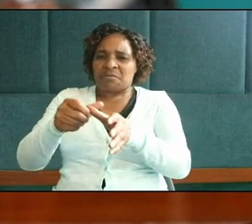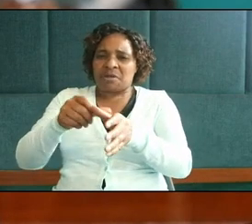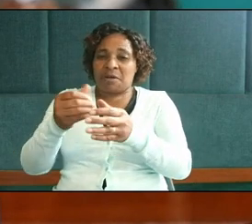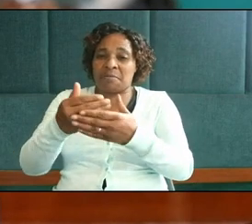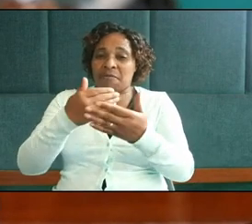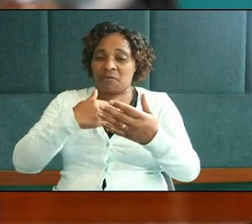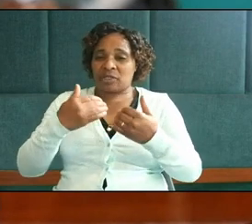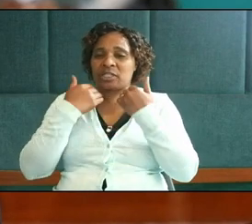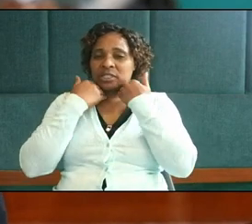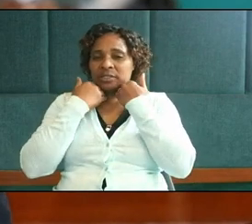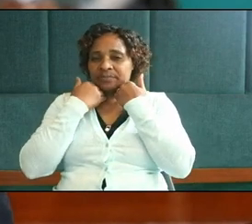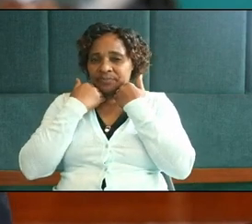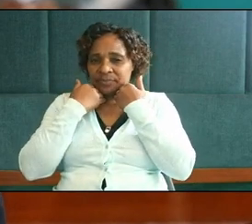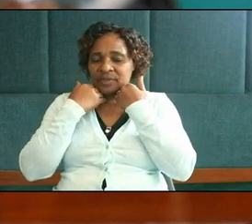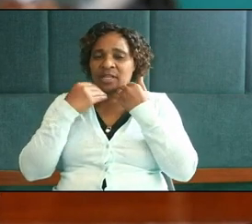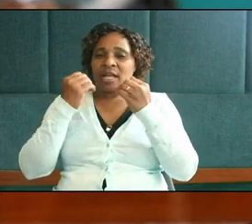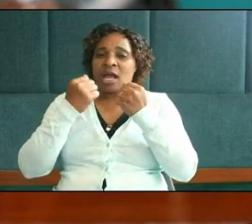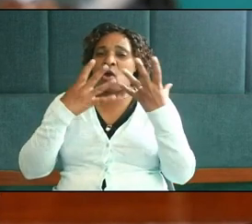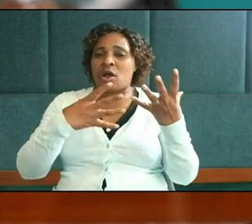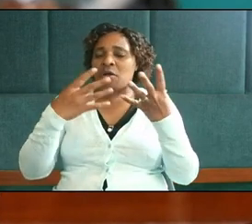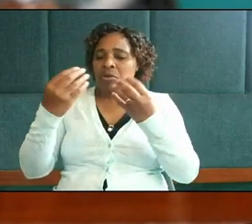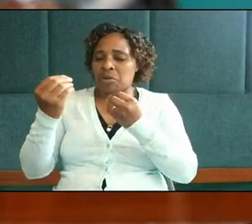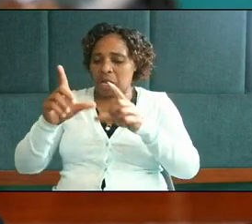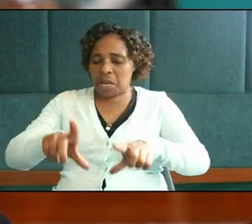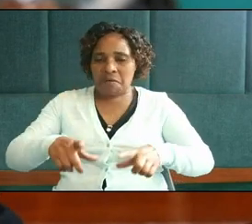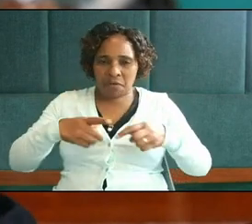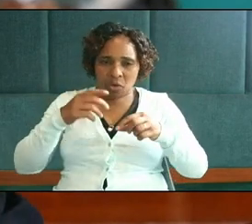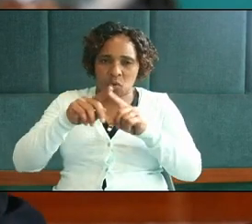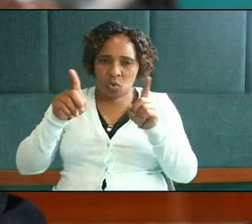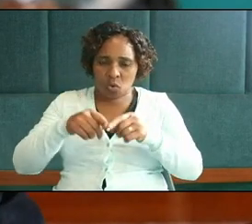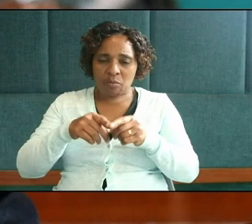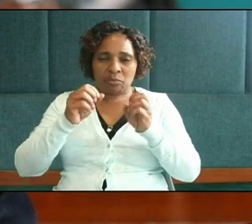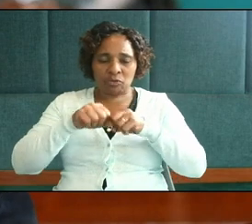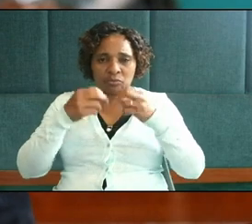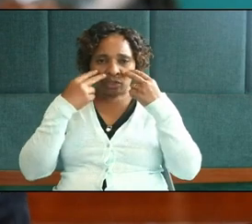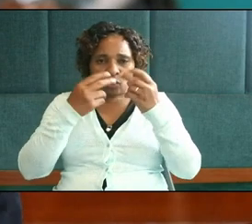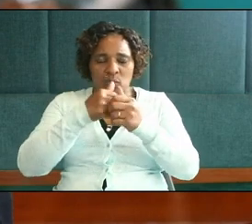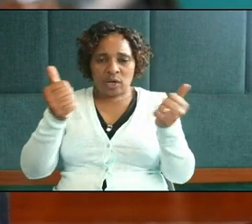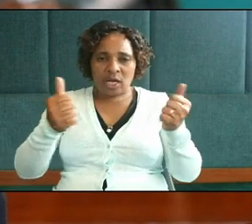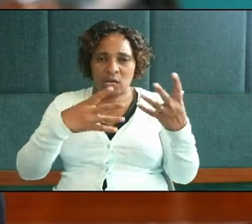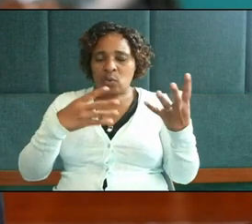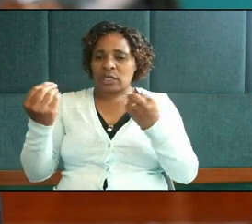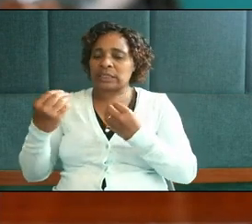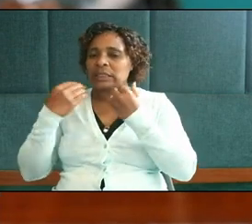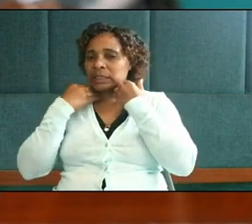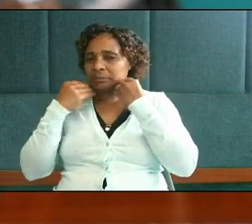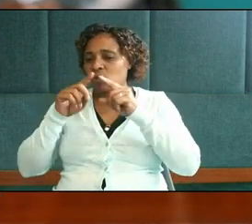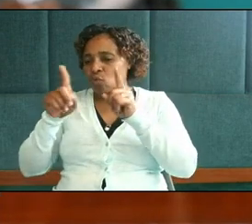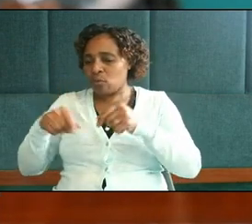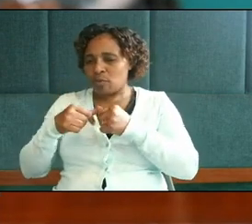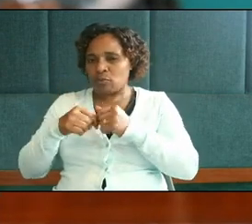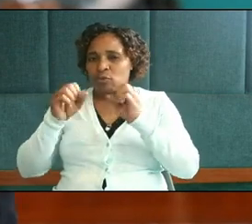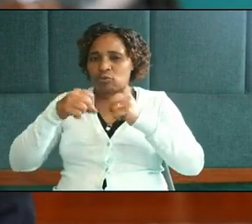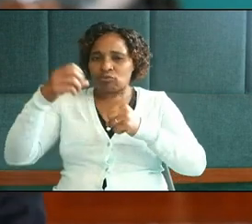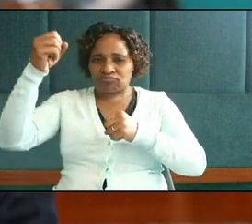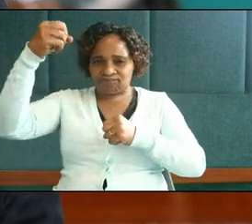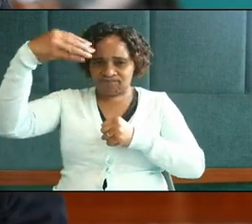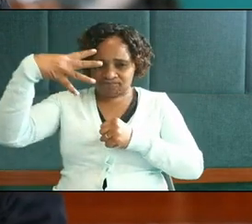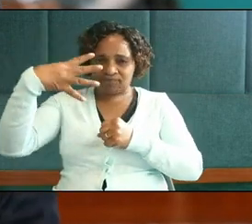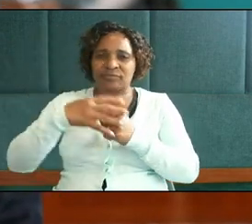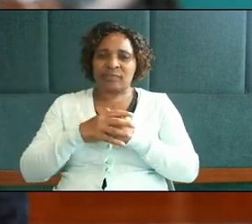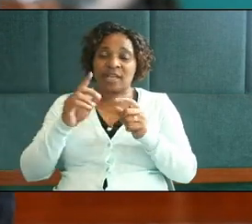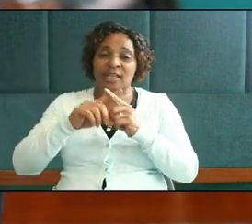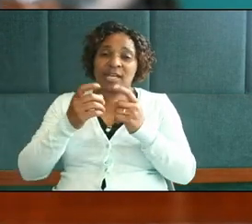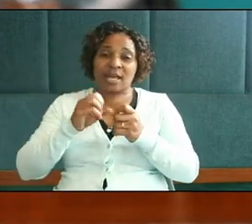bedtime. The light bulb in the living room was dim, and Elijah couldn't see well, so he ran to his bedroom to get a flashlight. Just